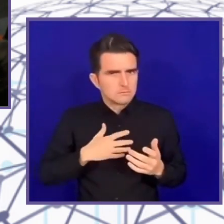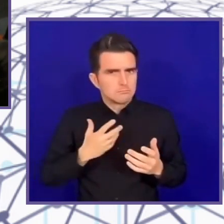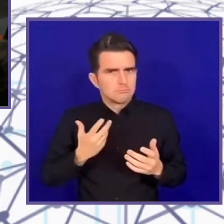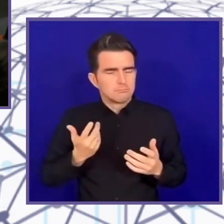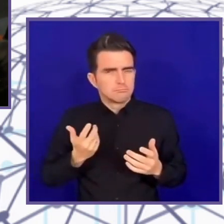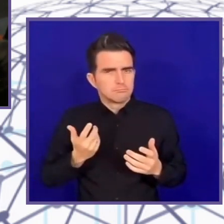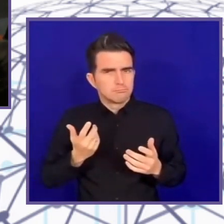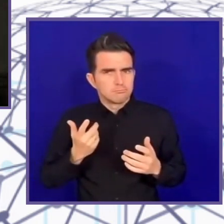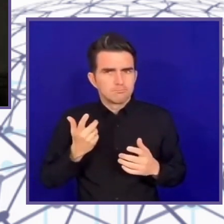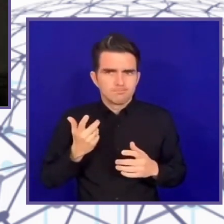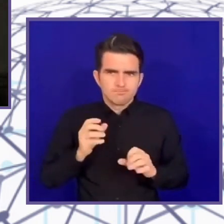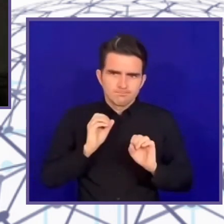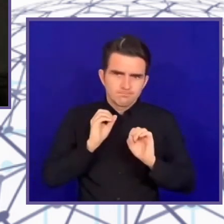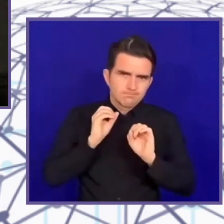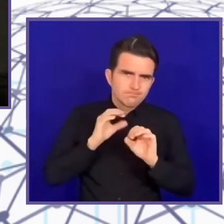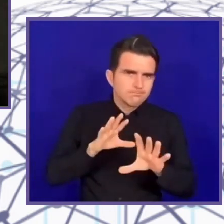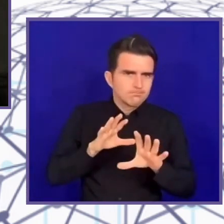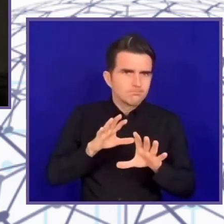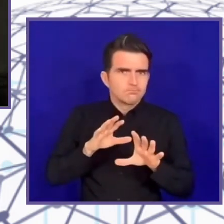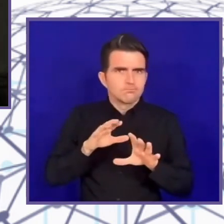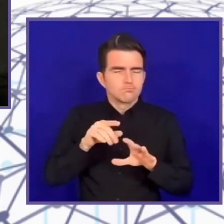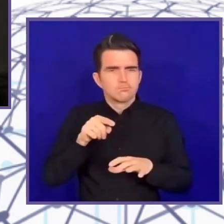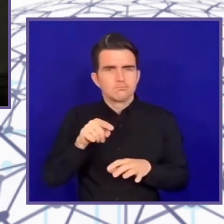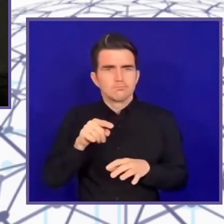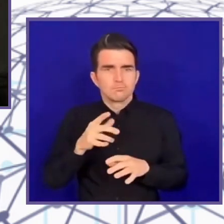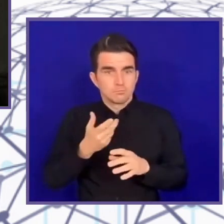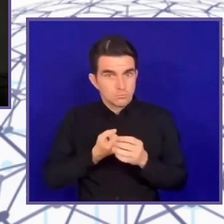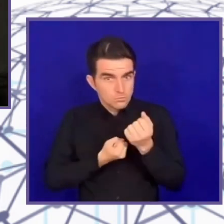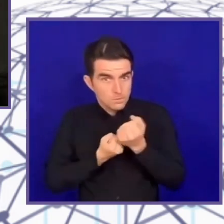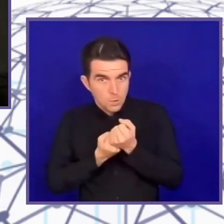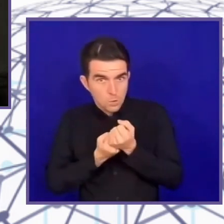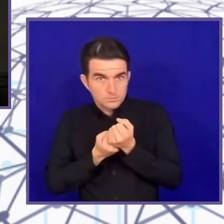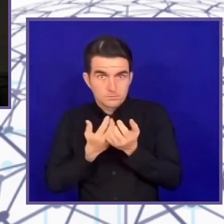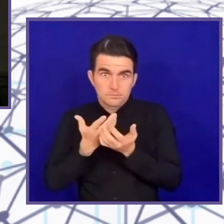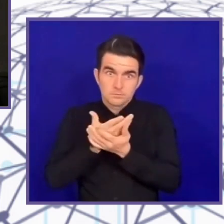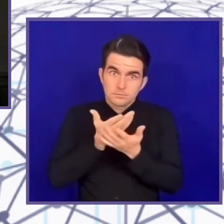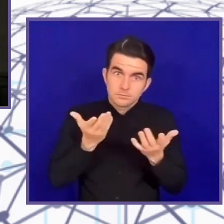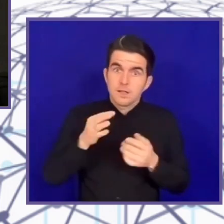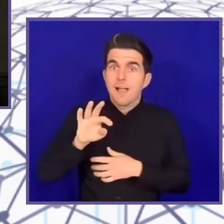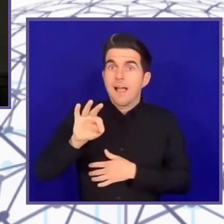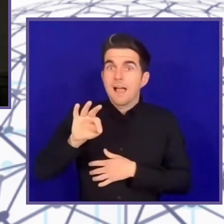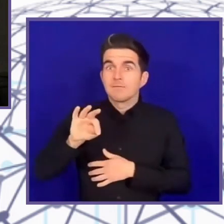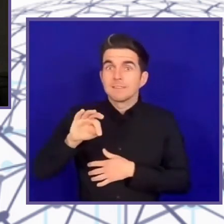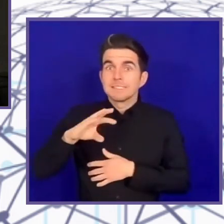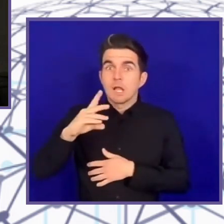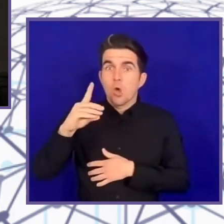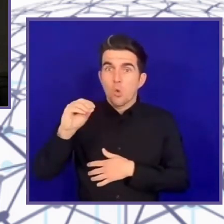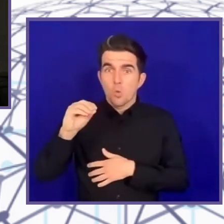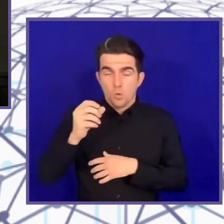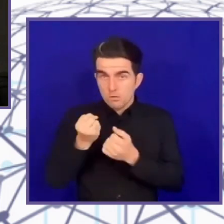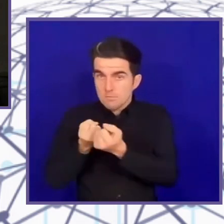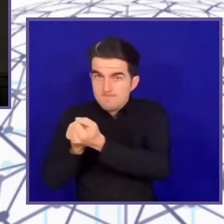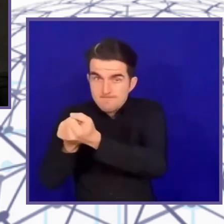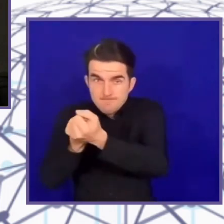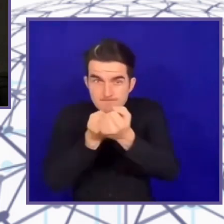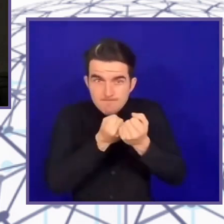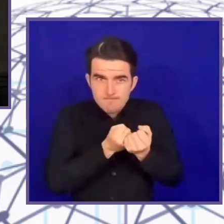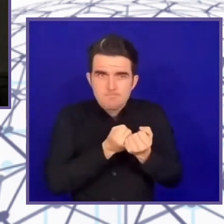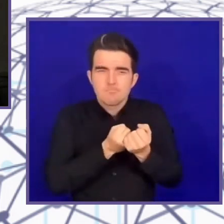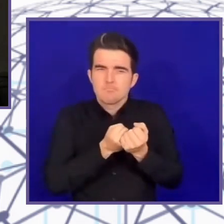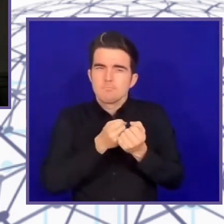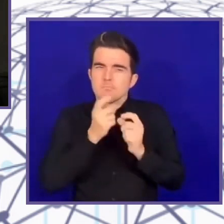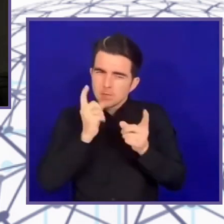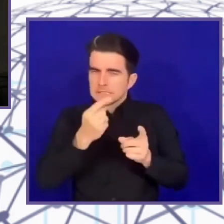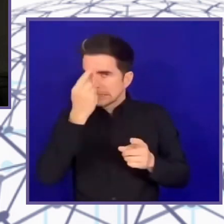from FCDO must take this component on board. Thank you very much. Thank you, sir. That's well made. A comment well